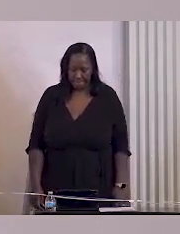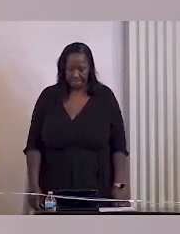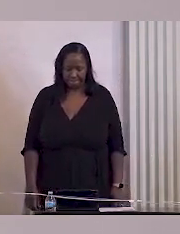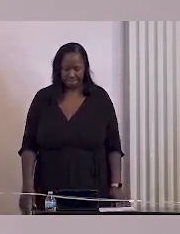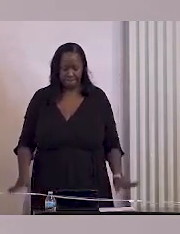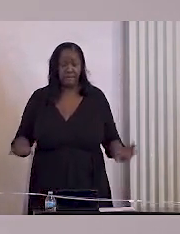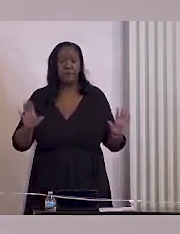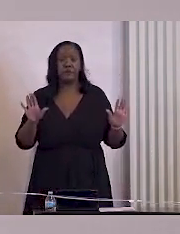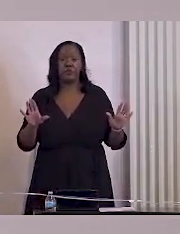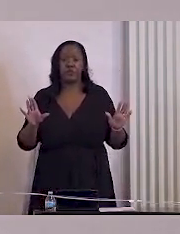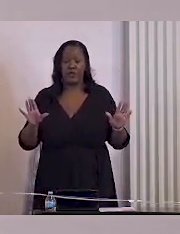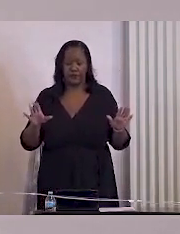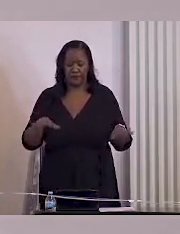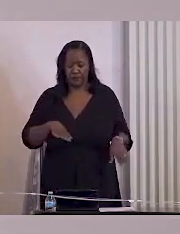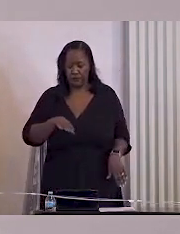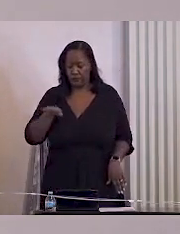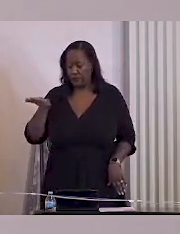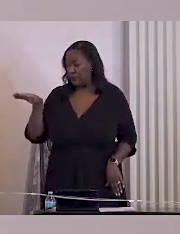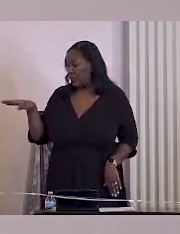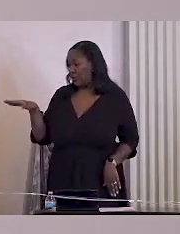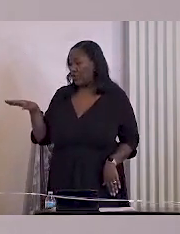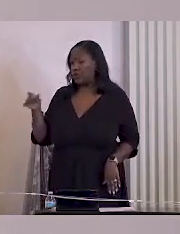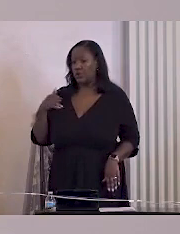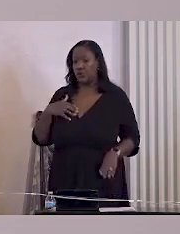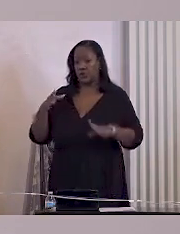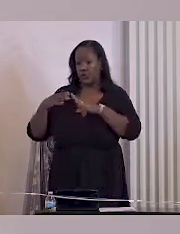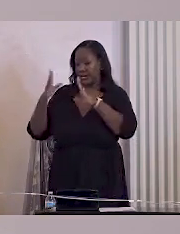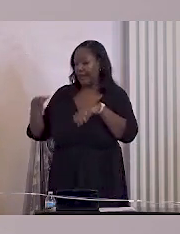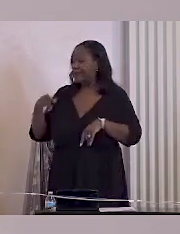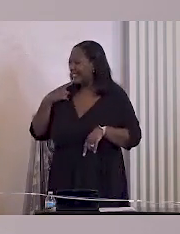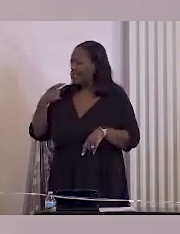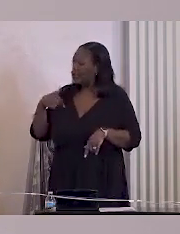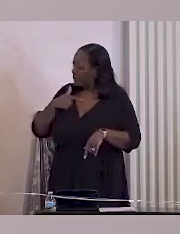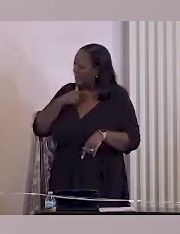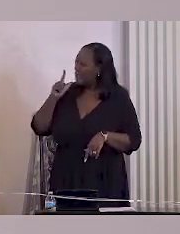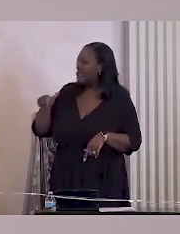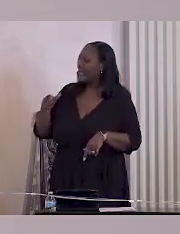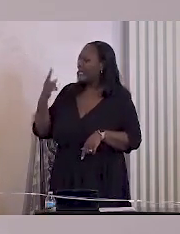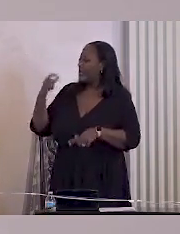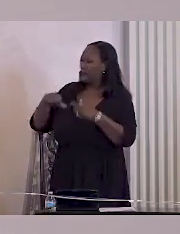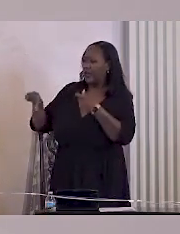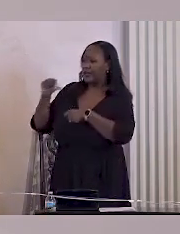So now turn to your neighbor and tell them, we need one another.